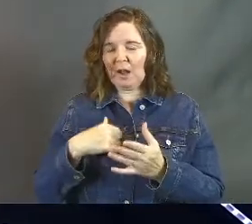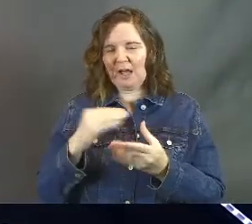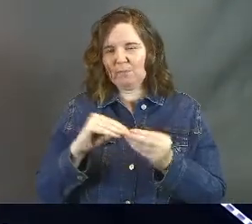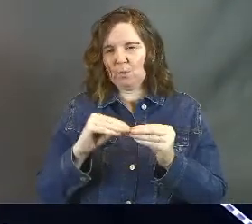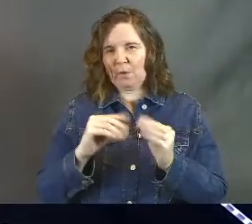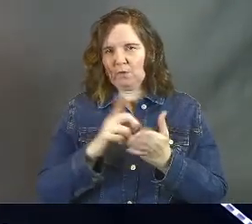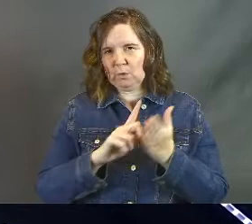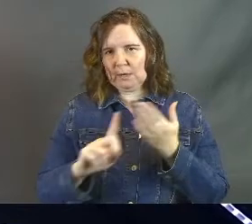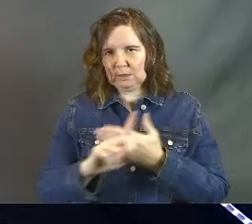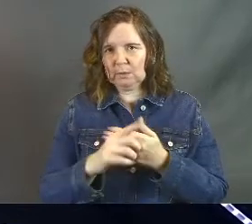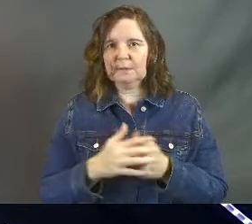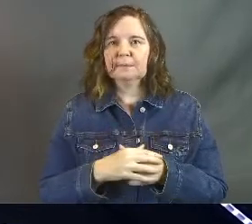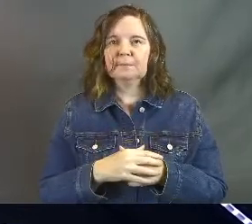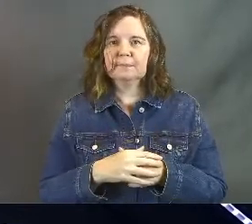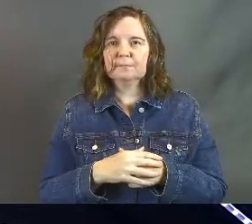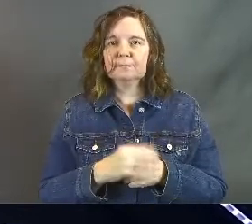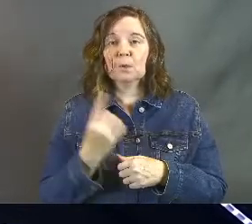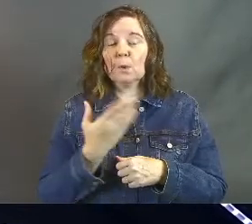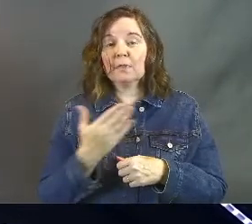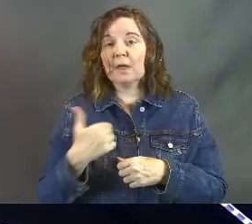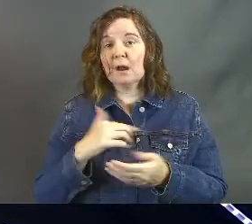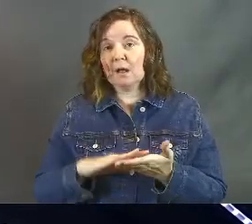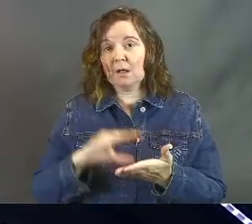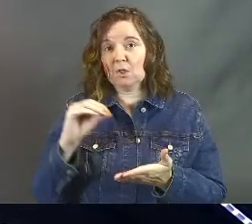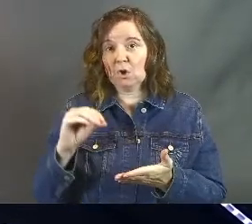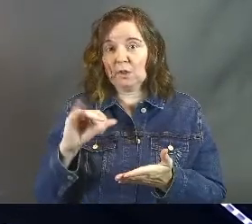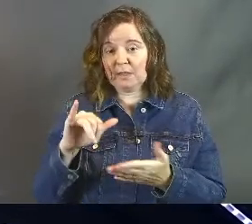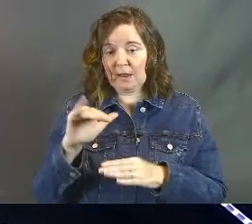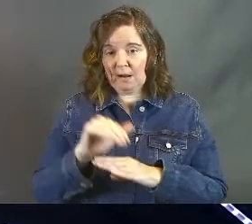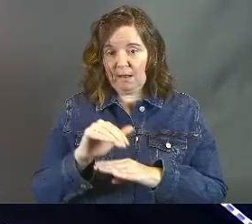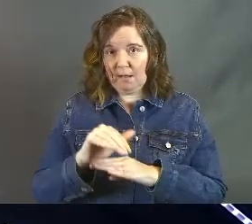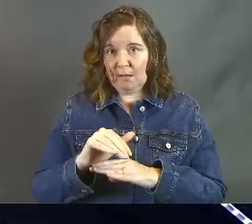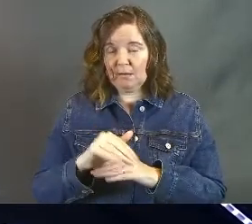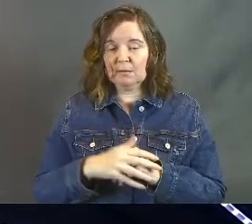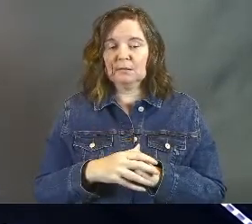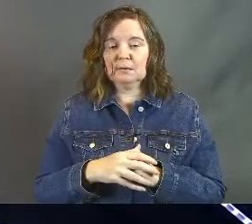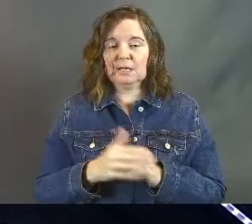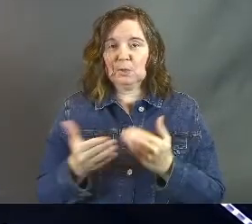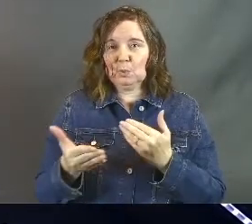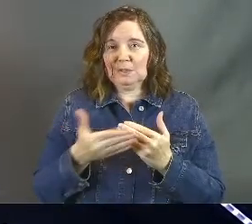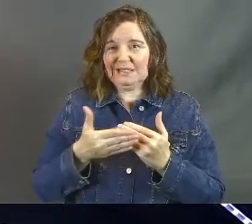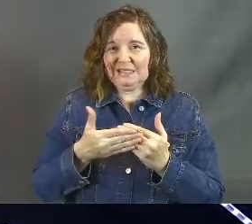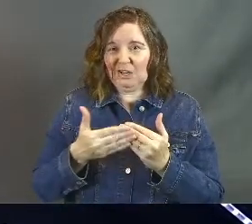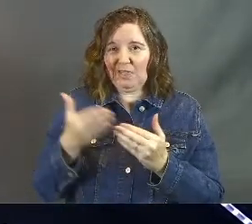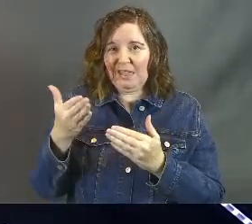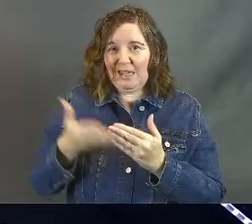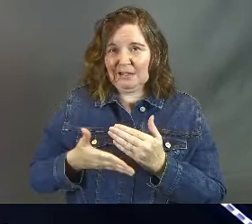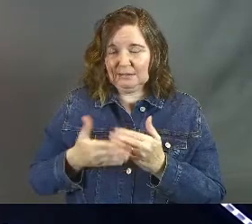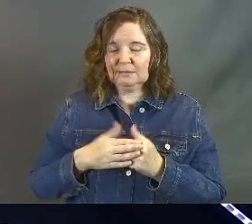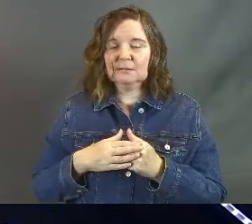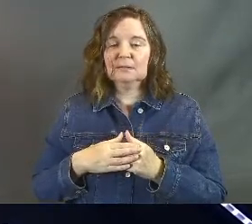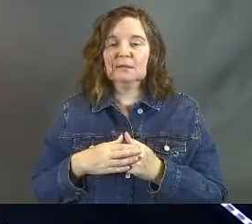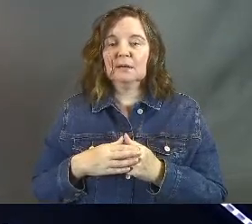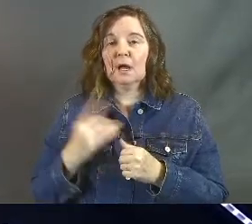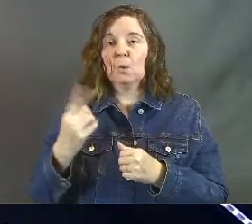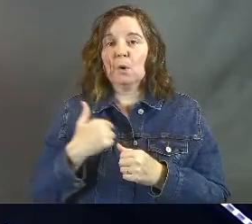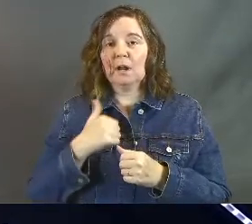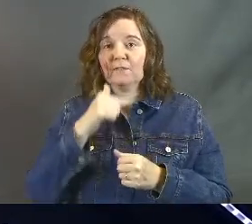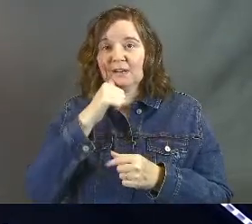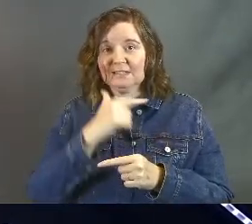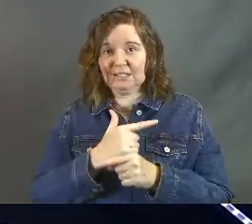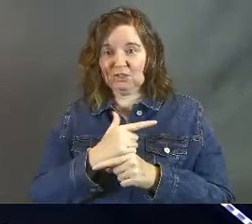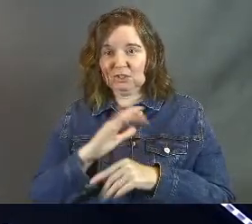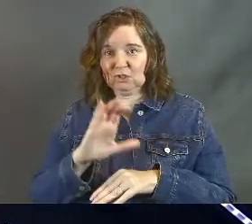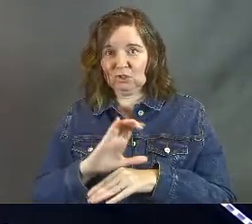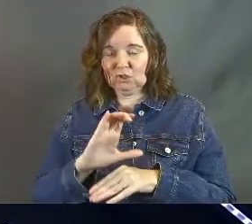have more for you next week. Here's just one thing that I learned that night, and it was right near the end, and one of our sisters